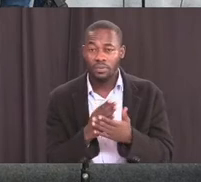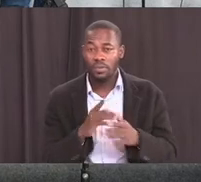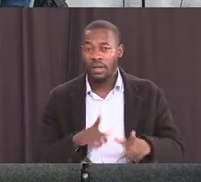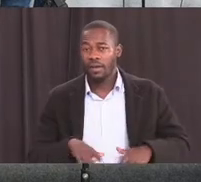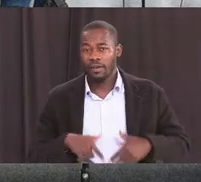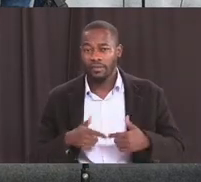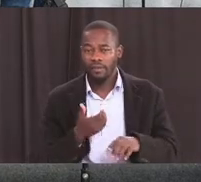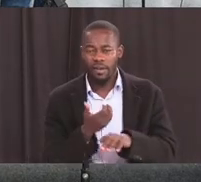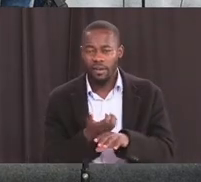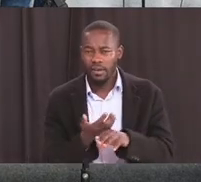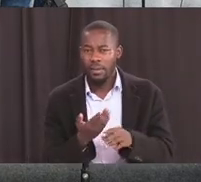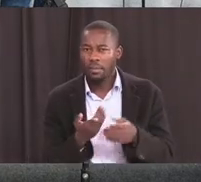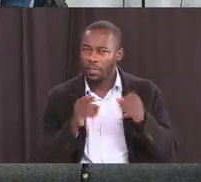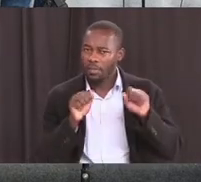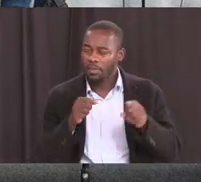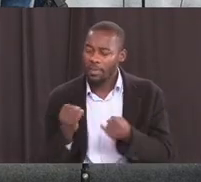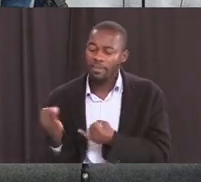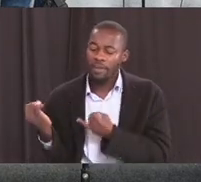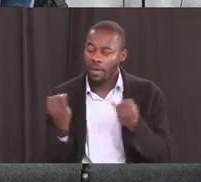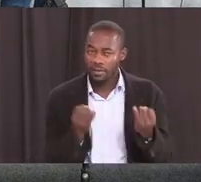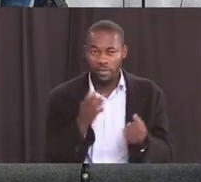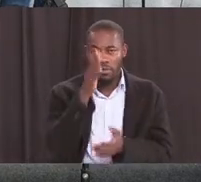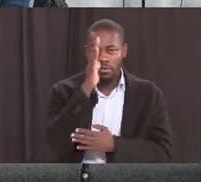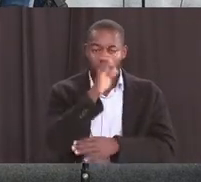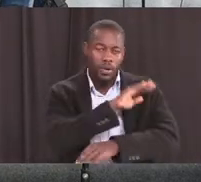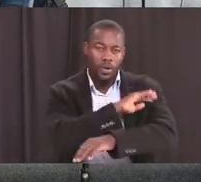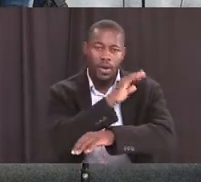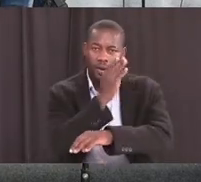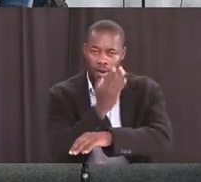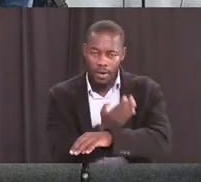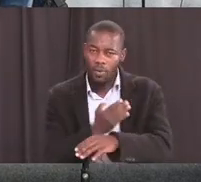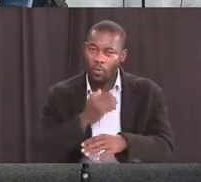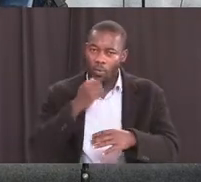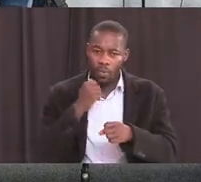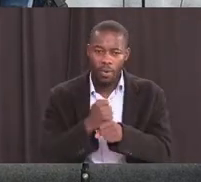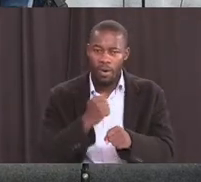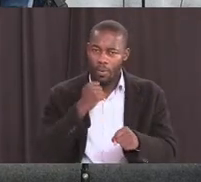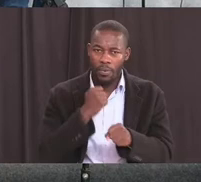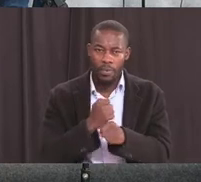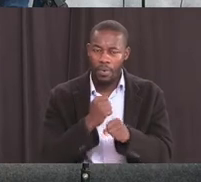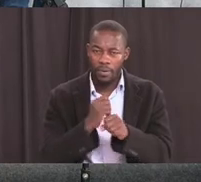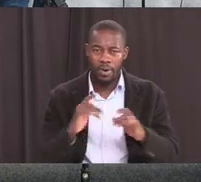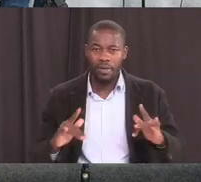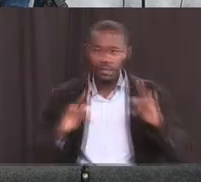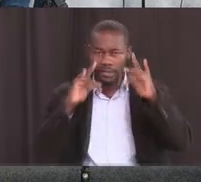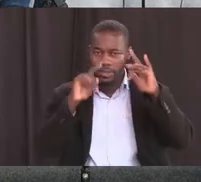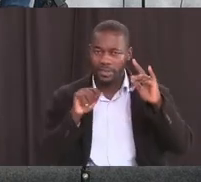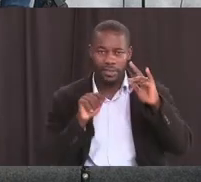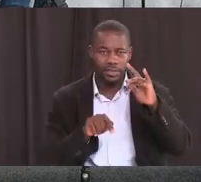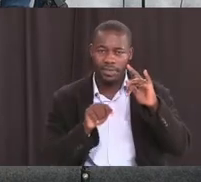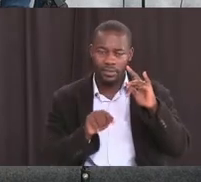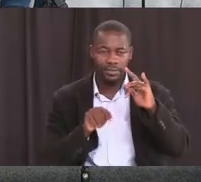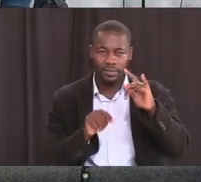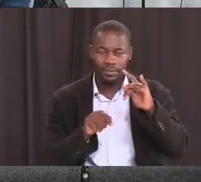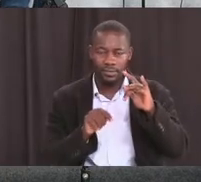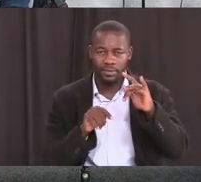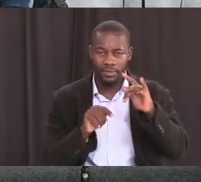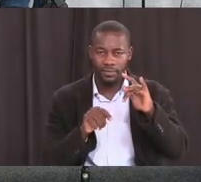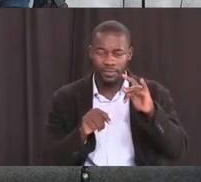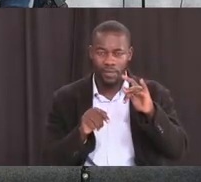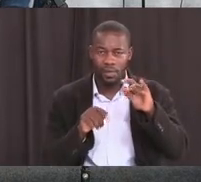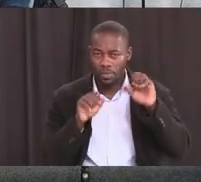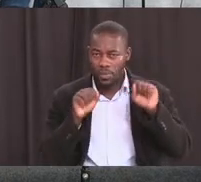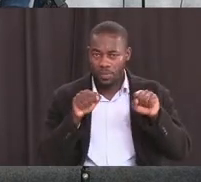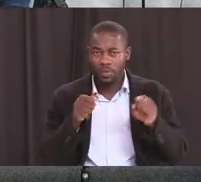to invite God's power to work in that and give you newness of life, give you